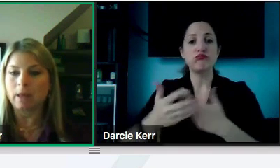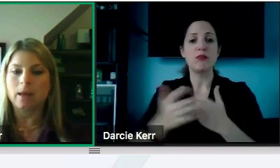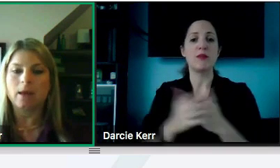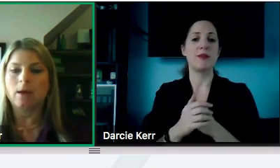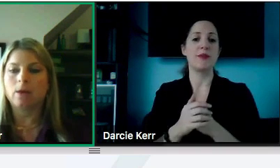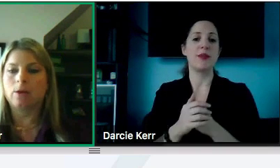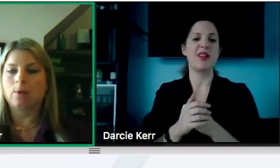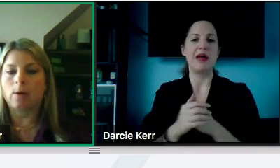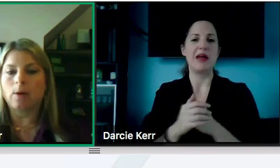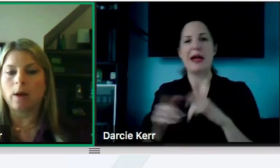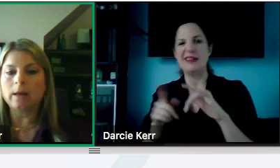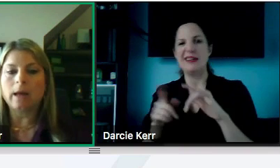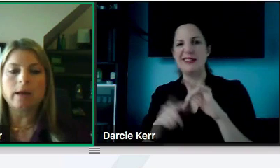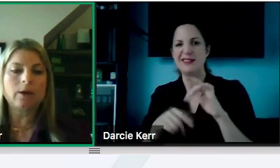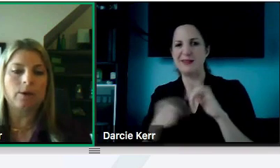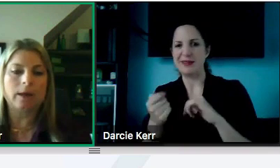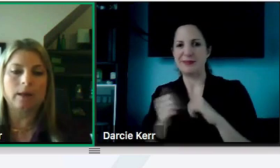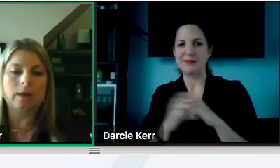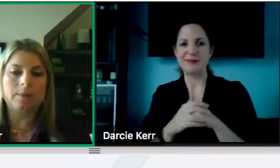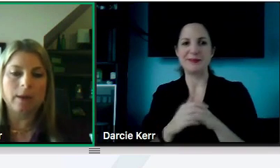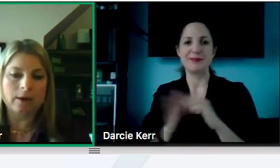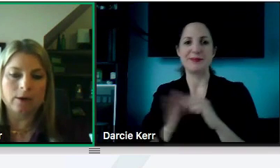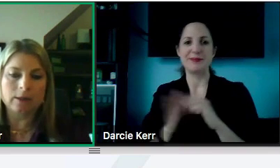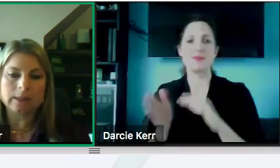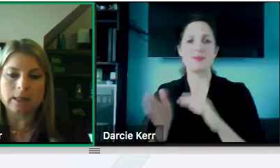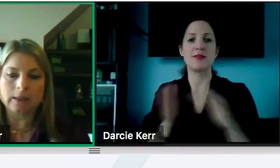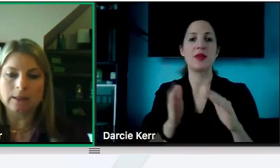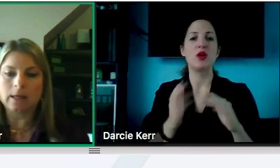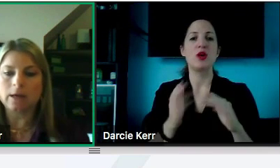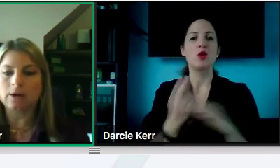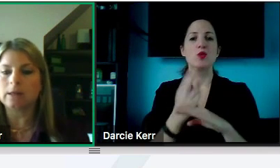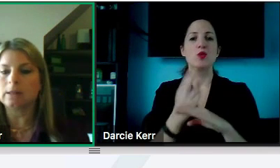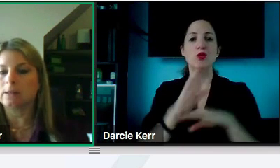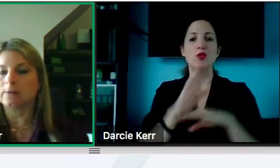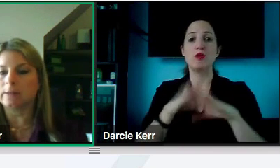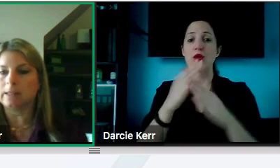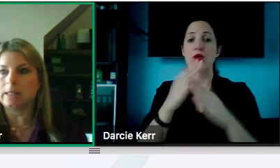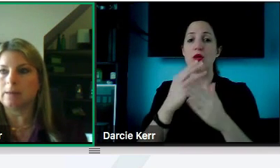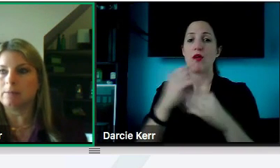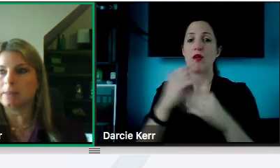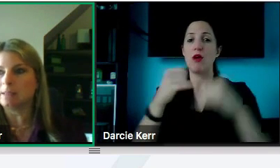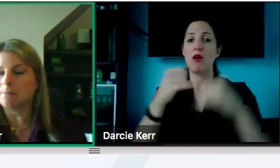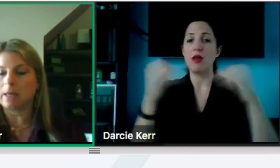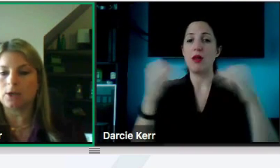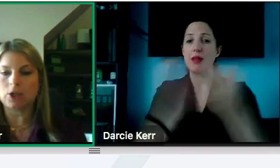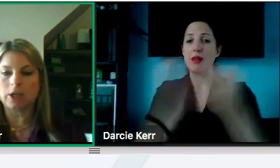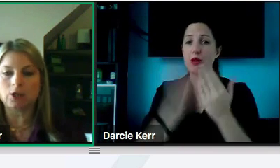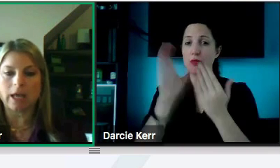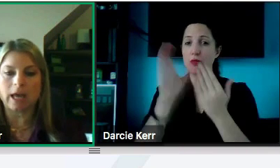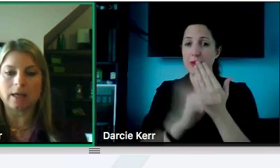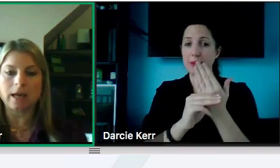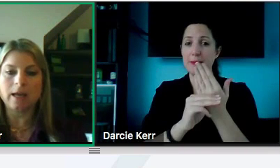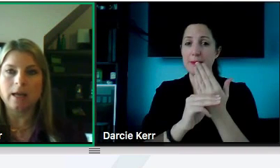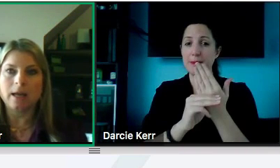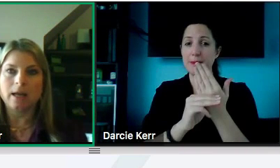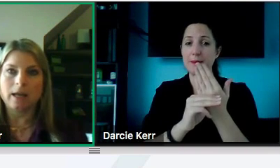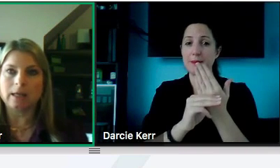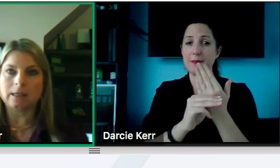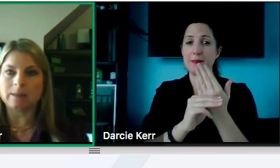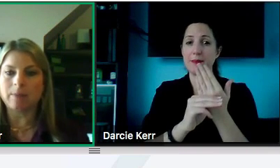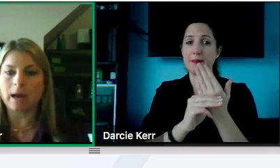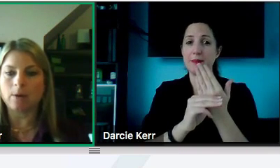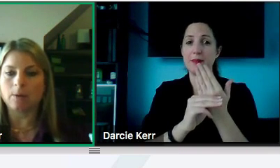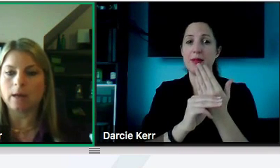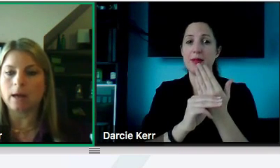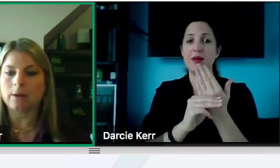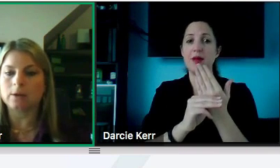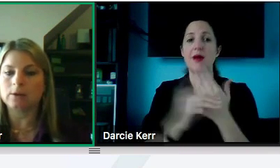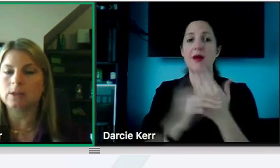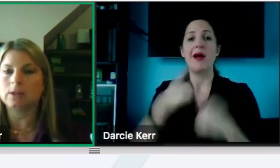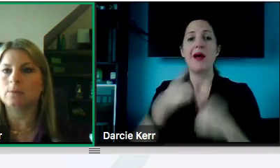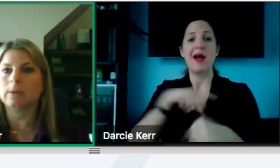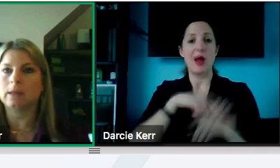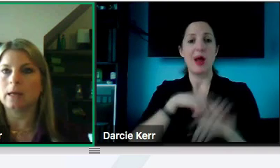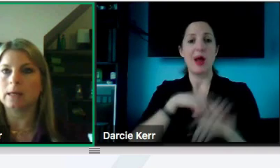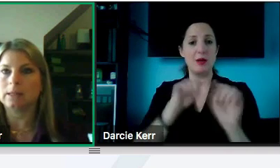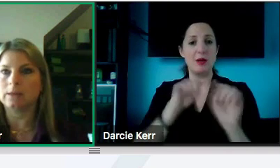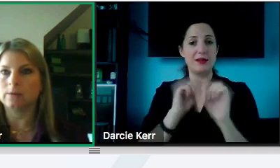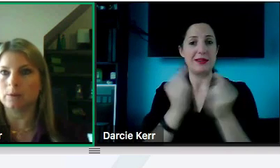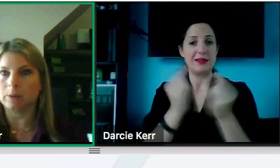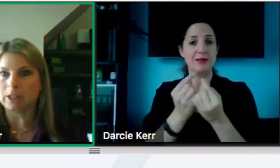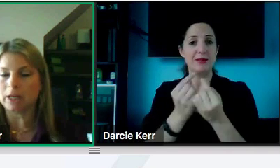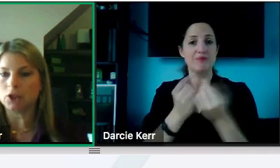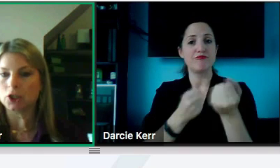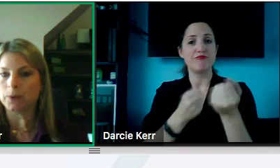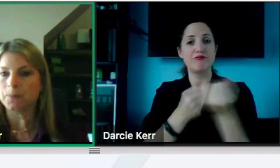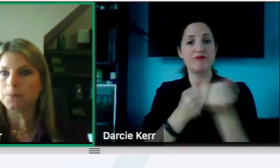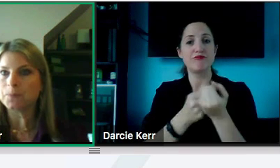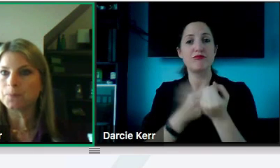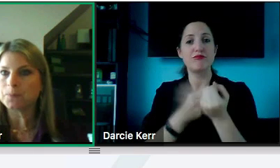there. Through our online curriculum and our skilled and caring service teams, Make a Change Canada is empowering others to realize